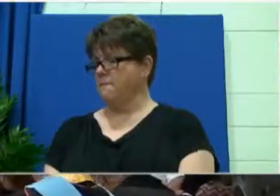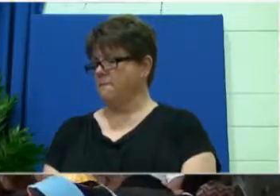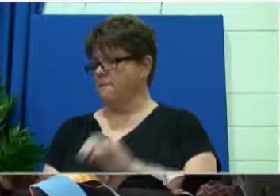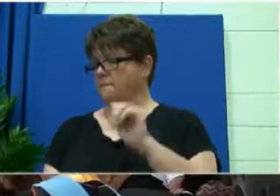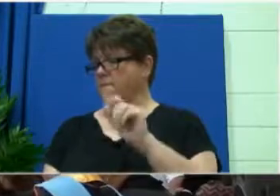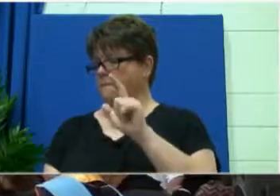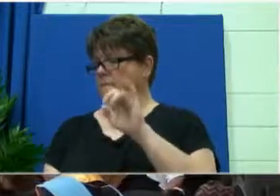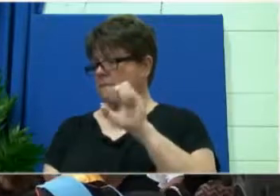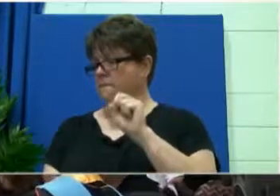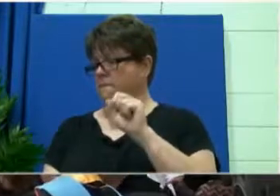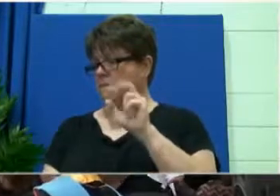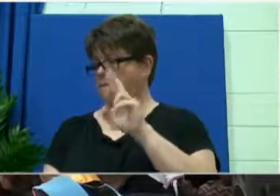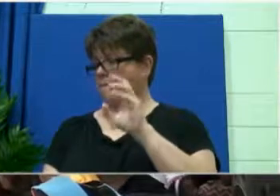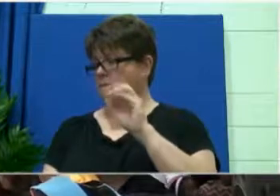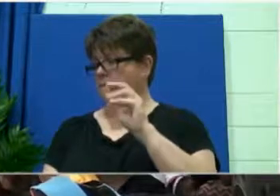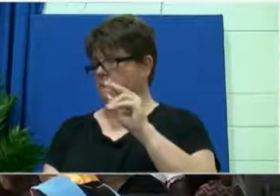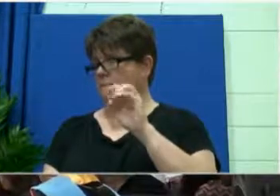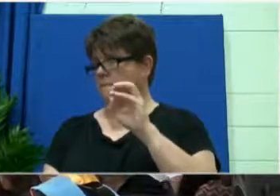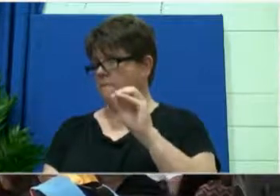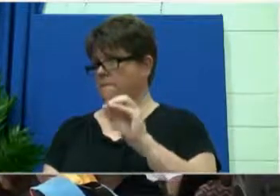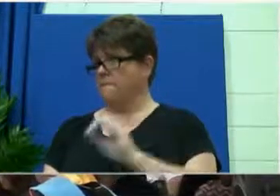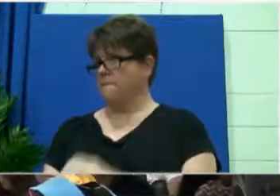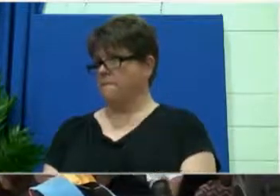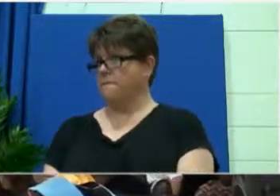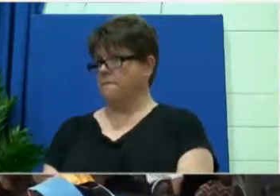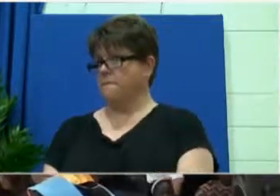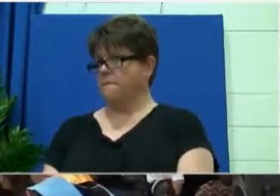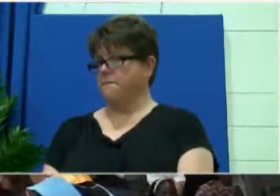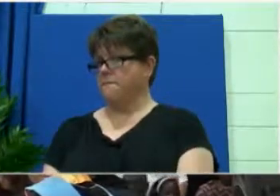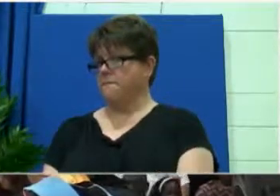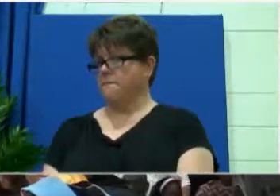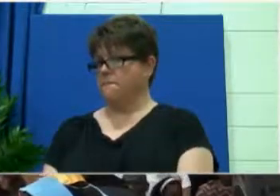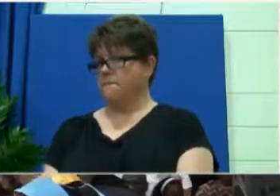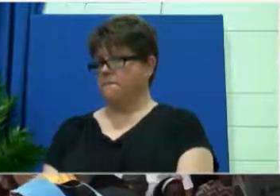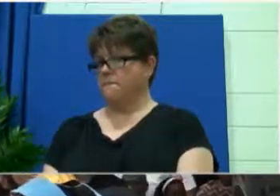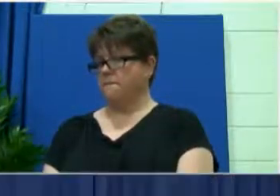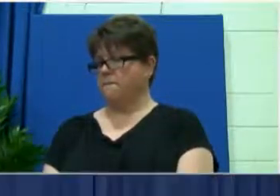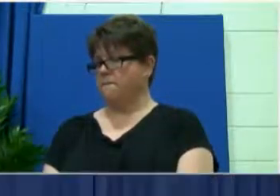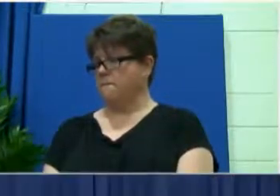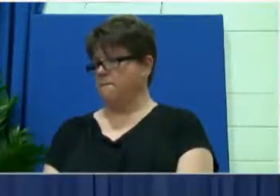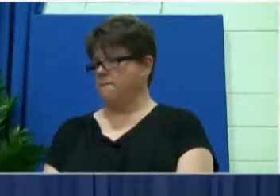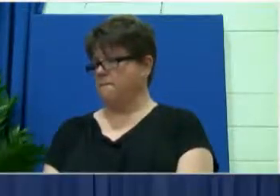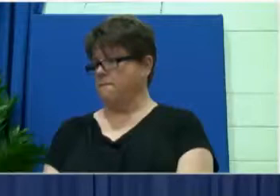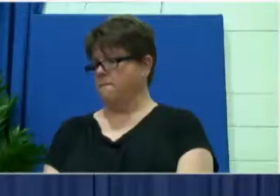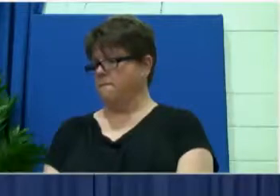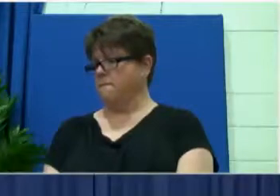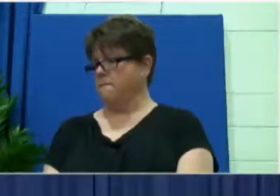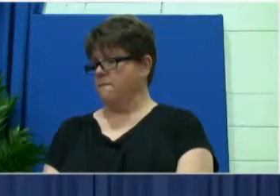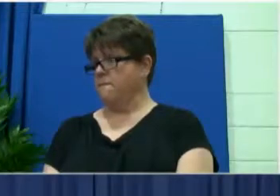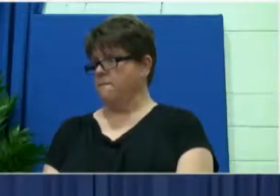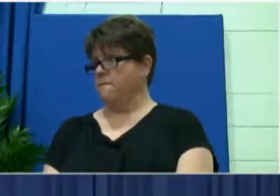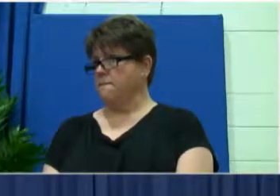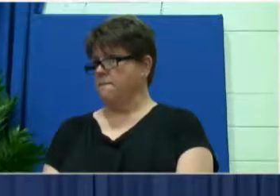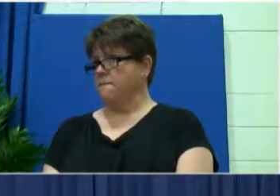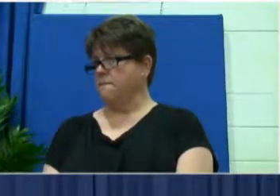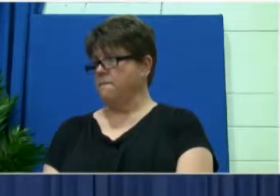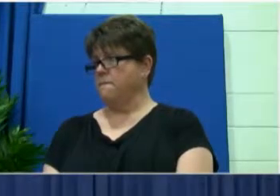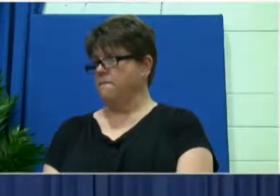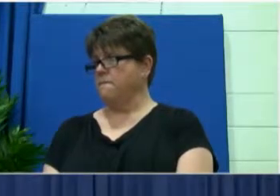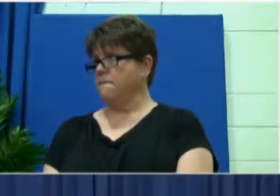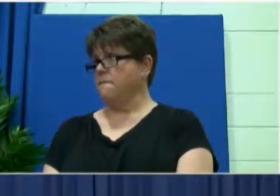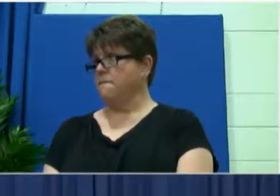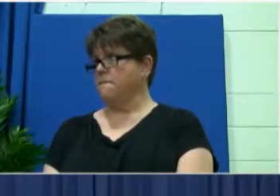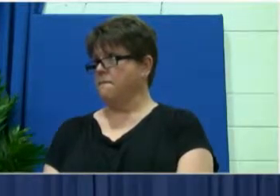Alexis Danielle Runio, magna cum laude, Associate in Applied Science, Radiologic Technology.